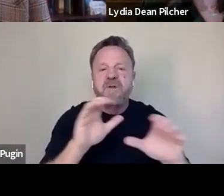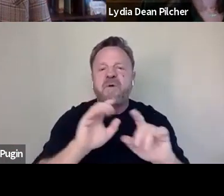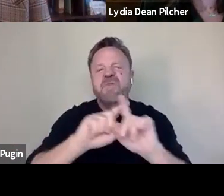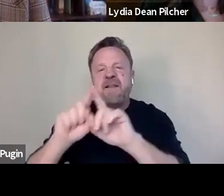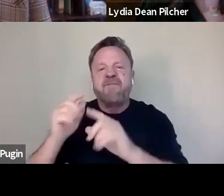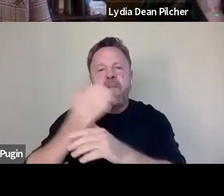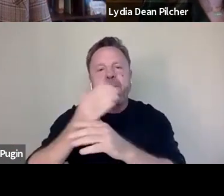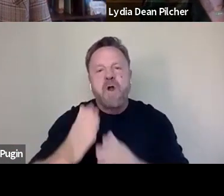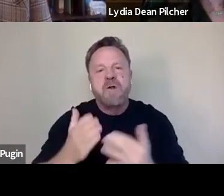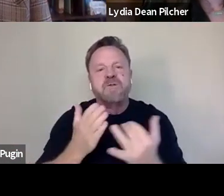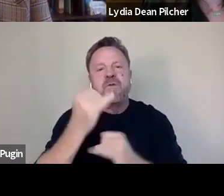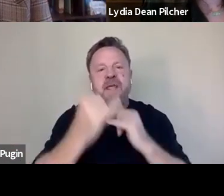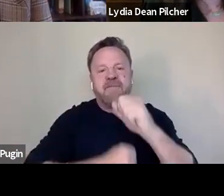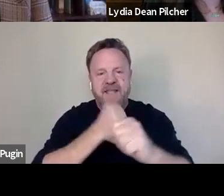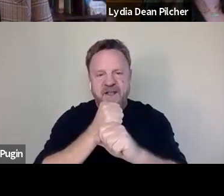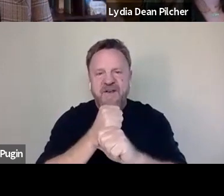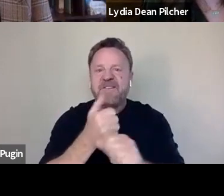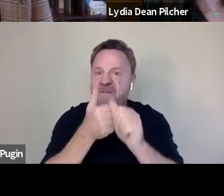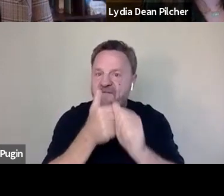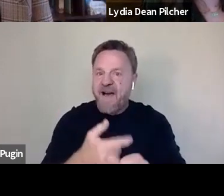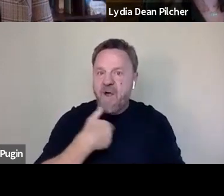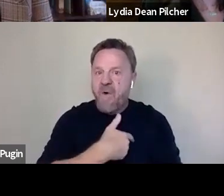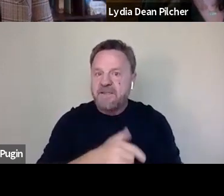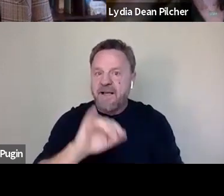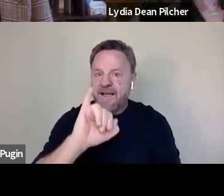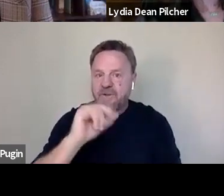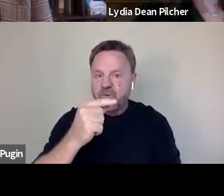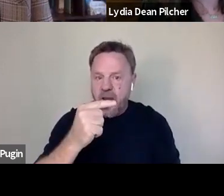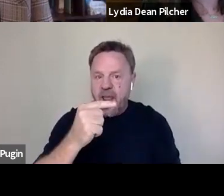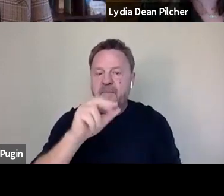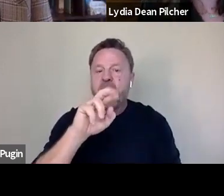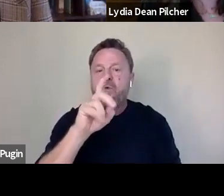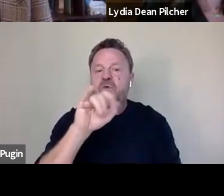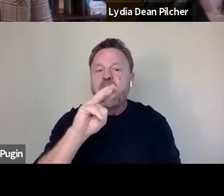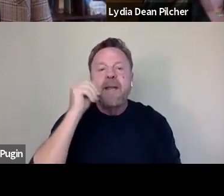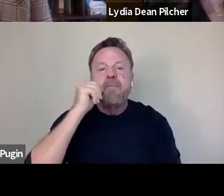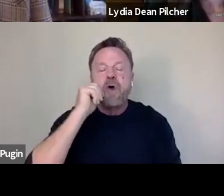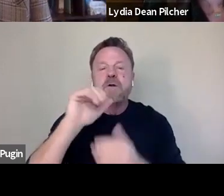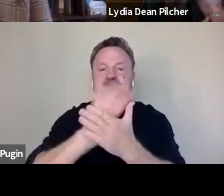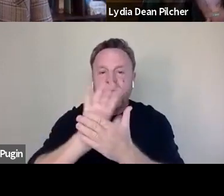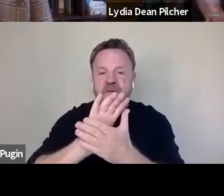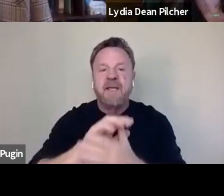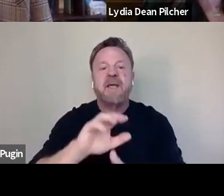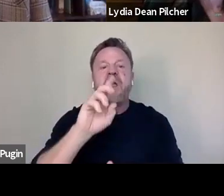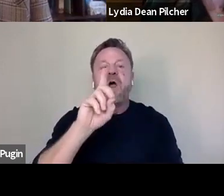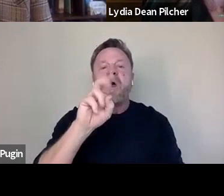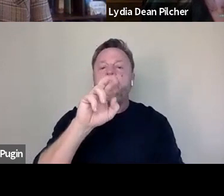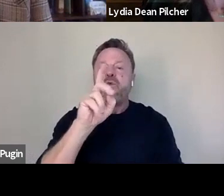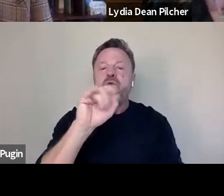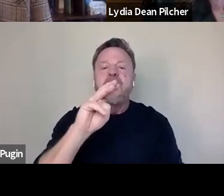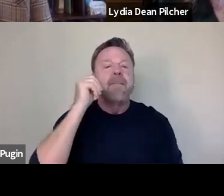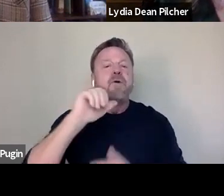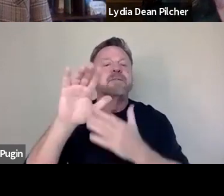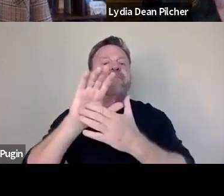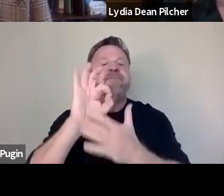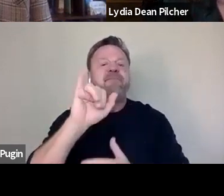through the end of the year. So I would say follow us on Instagram at Radium Girls Movie, and we're Radium Girls Film on Twitter. And